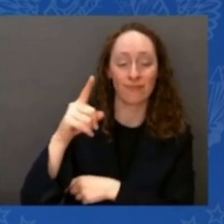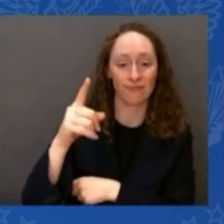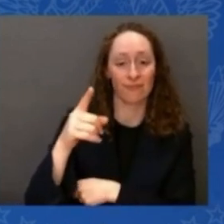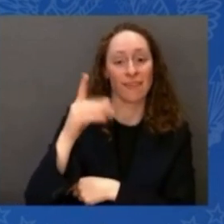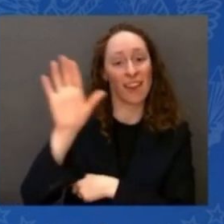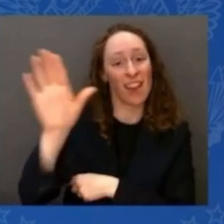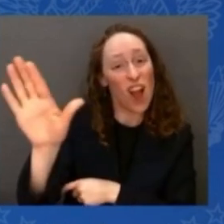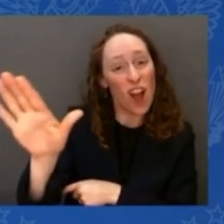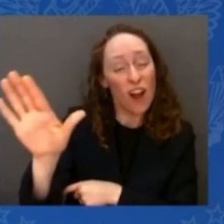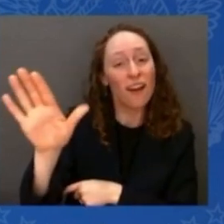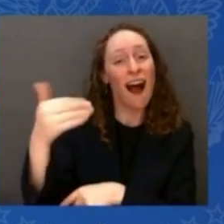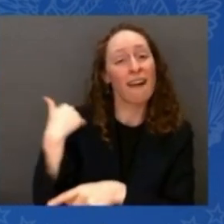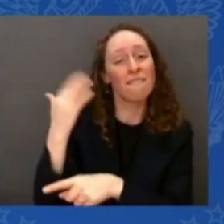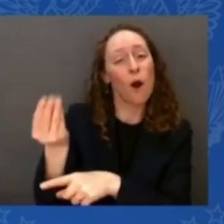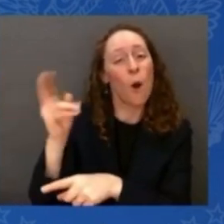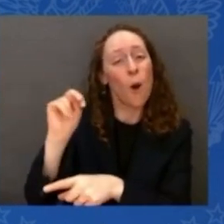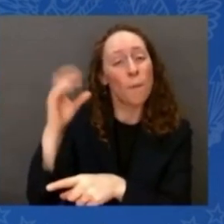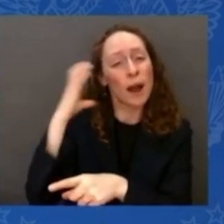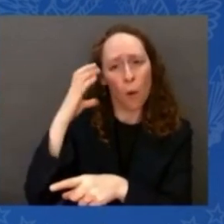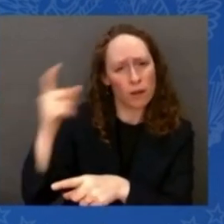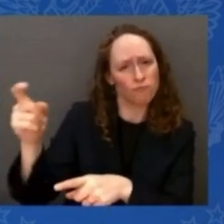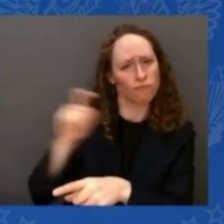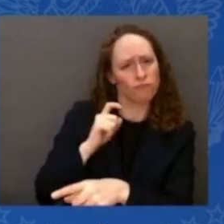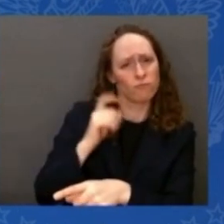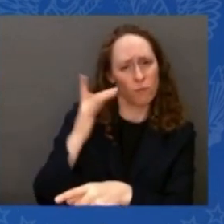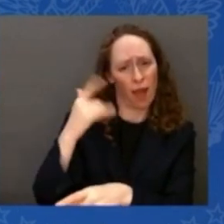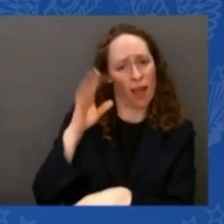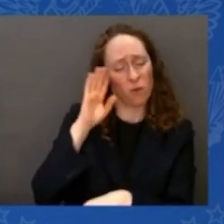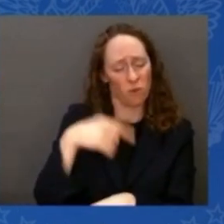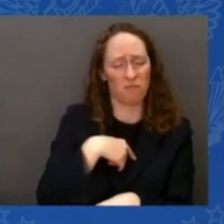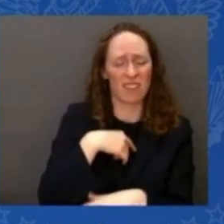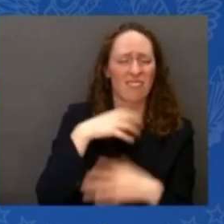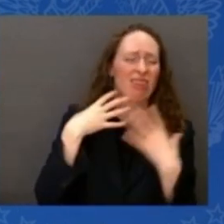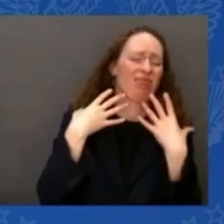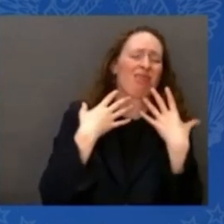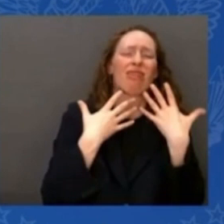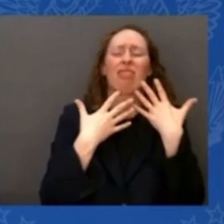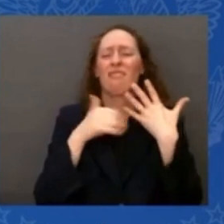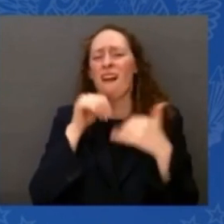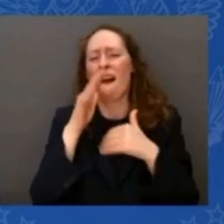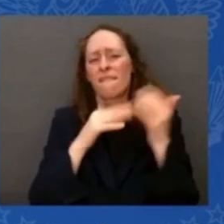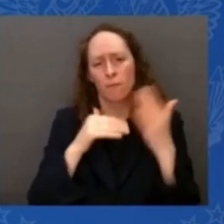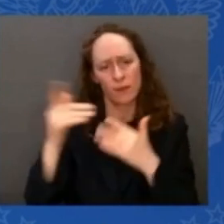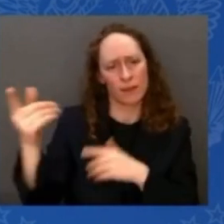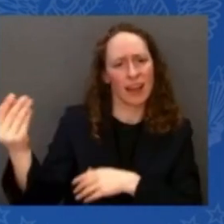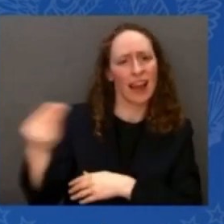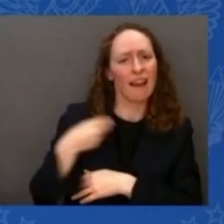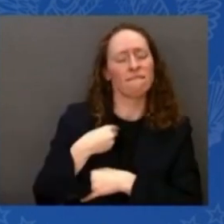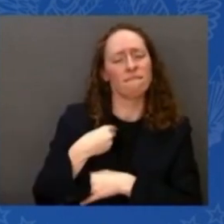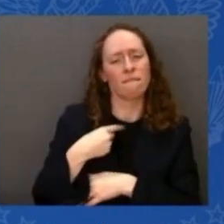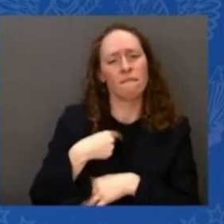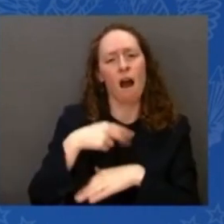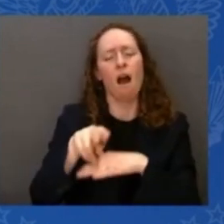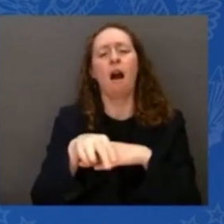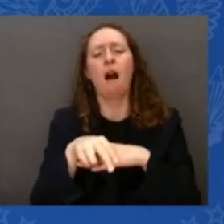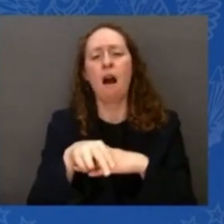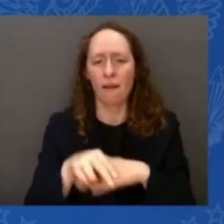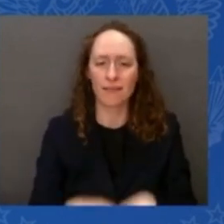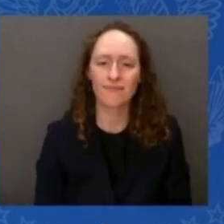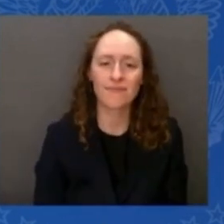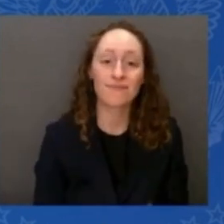joking. My son Bo came back from Iraq after being all that time within shouting distance of a burn